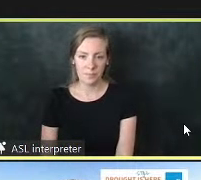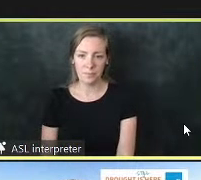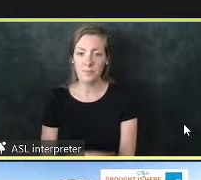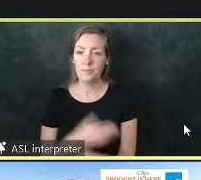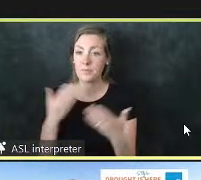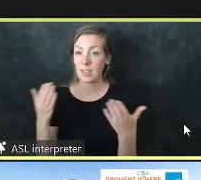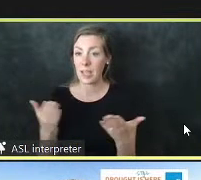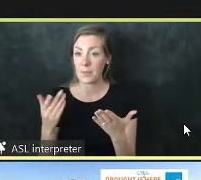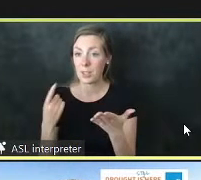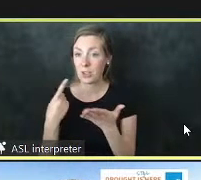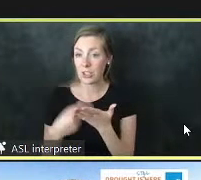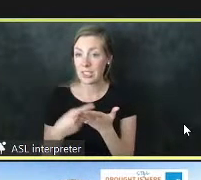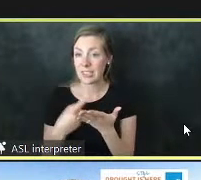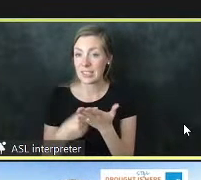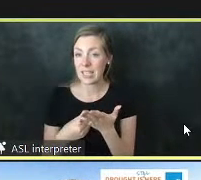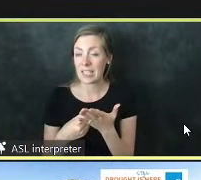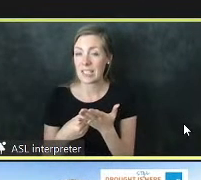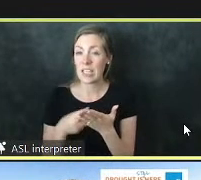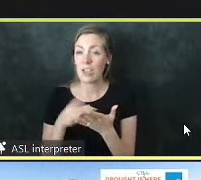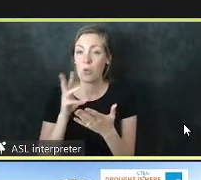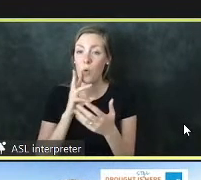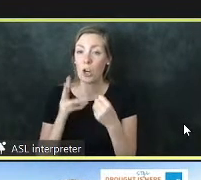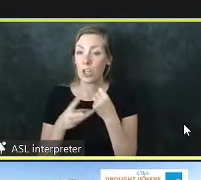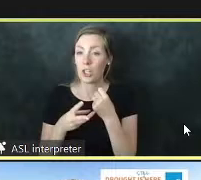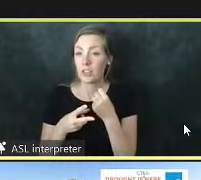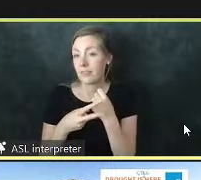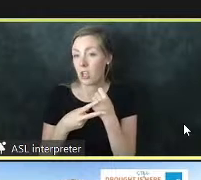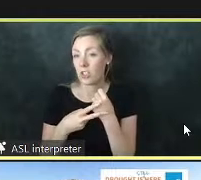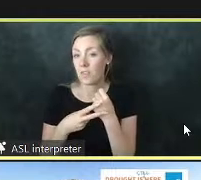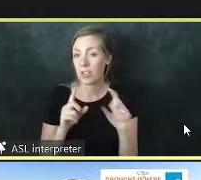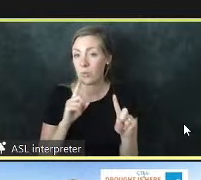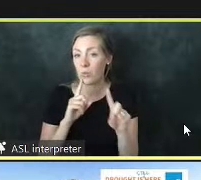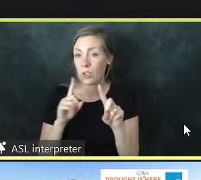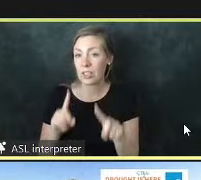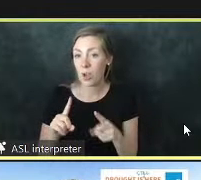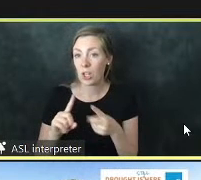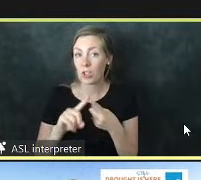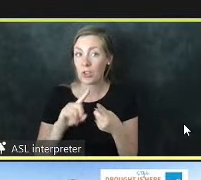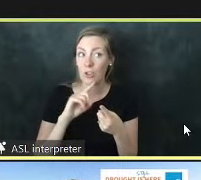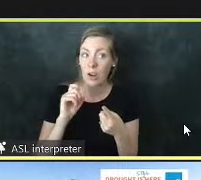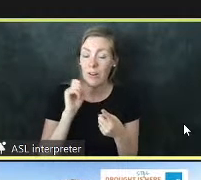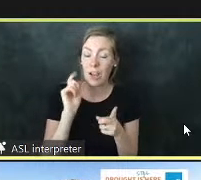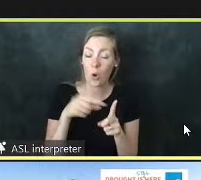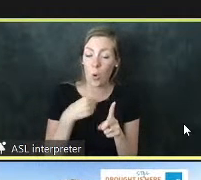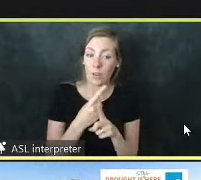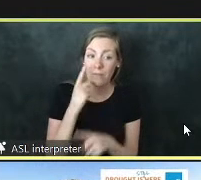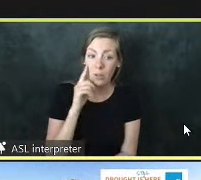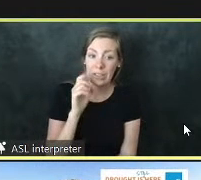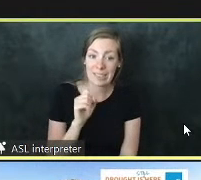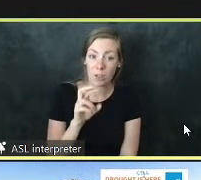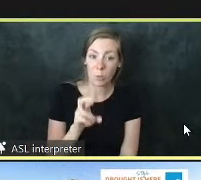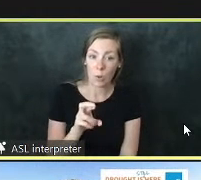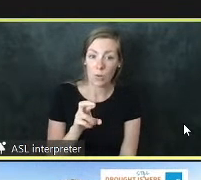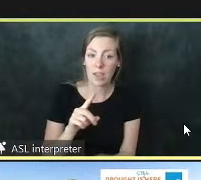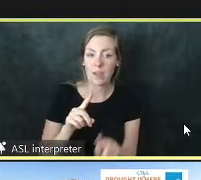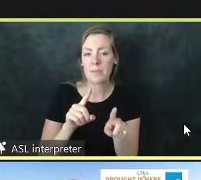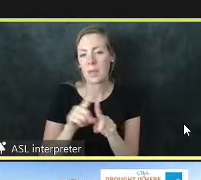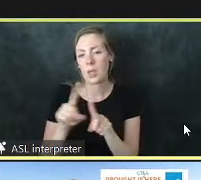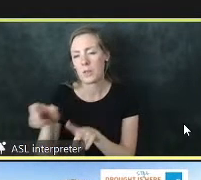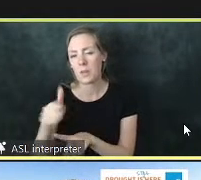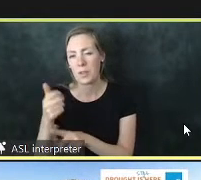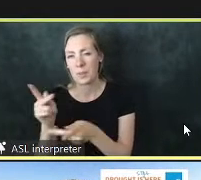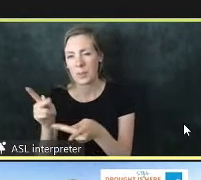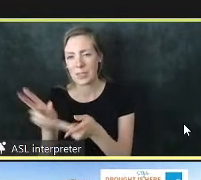ahora para conservation hablar response acerca de to the drought, la respuesta de not conservación only del agua Santa en la Rosa, but also Sonoma Marin Saving Water pero también